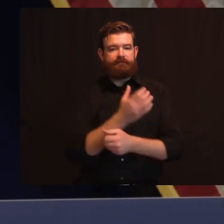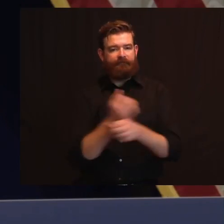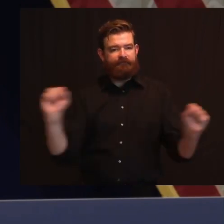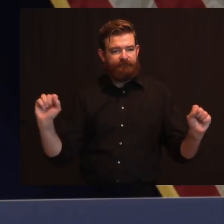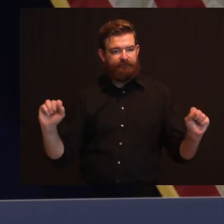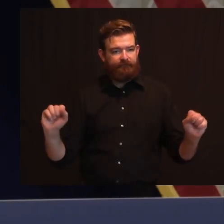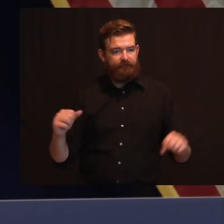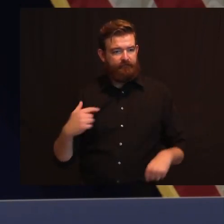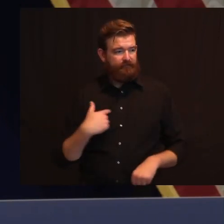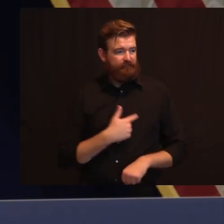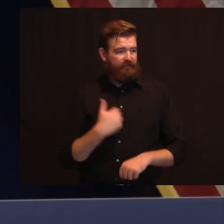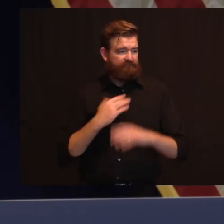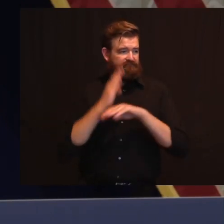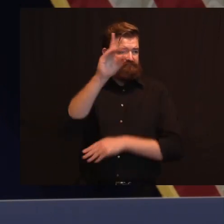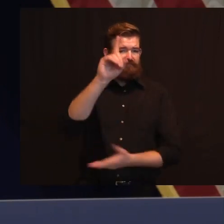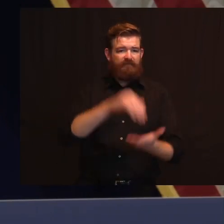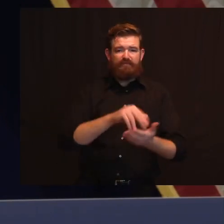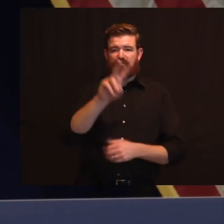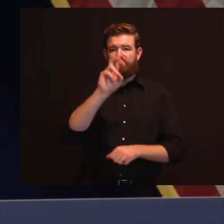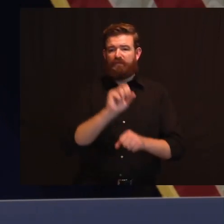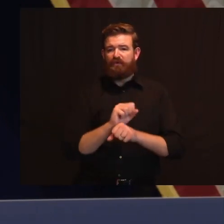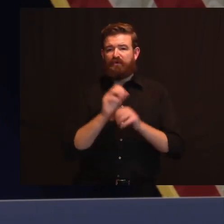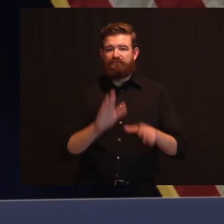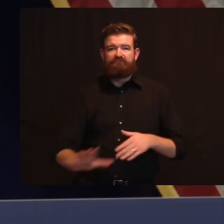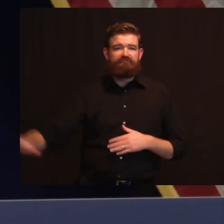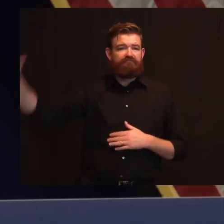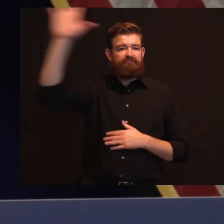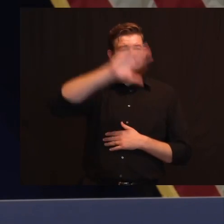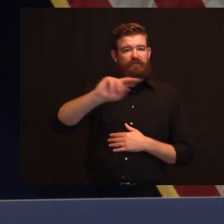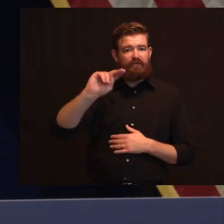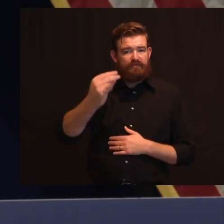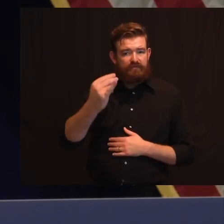agency locations working in sometimes small buildings,